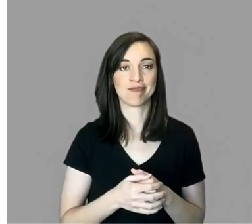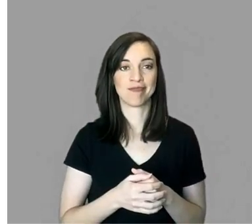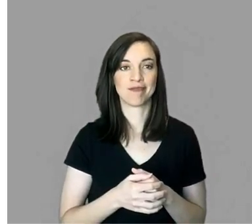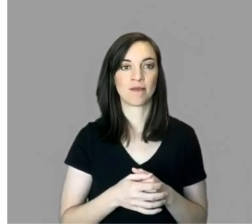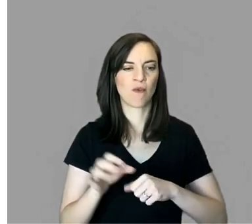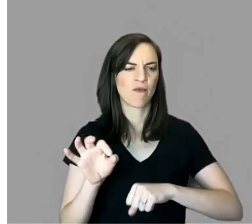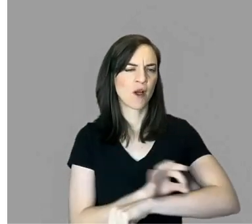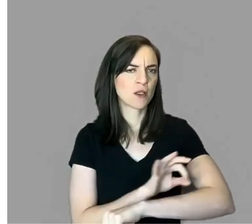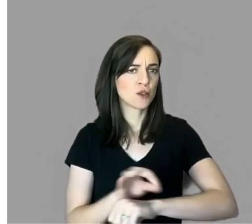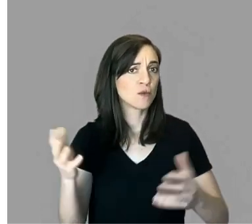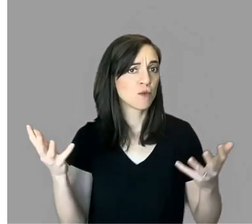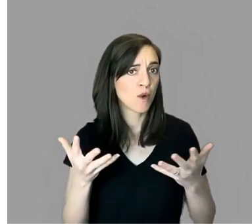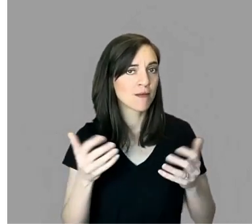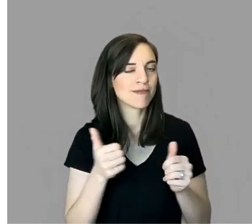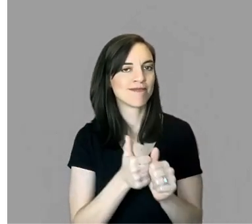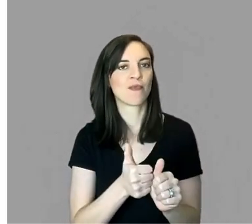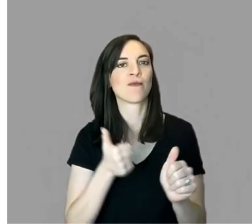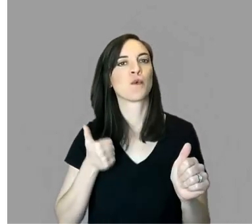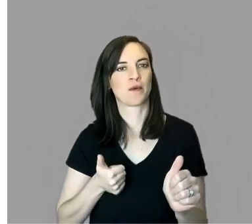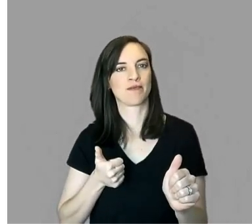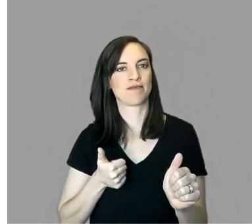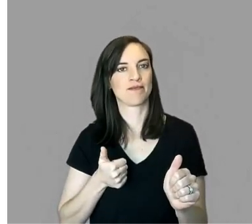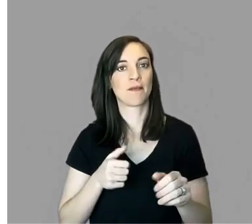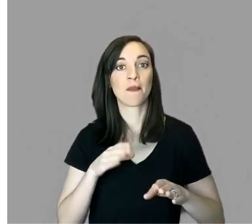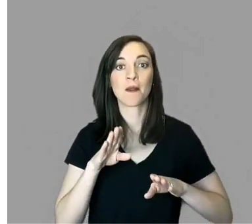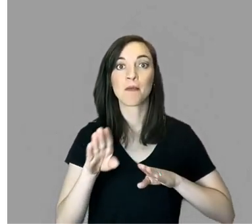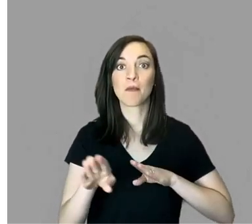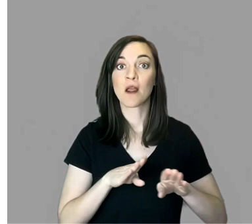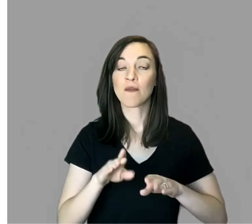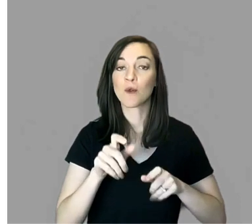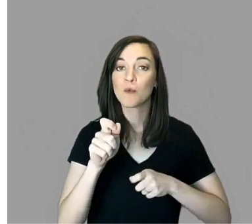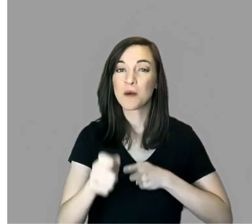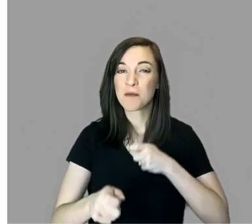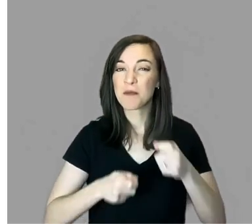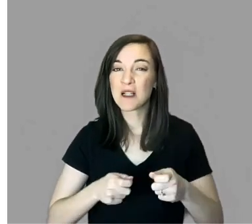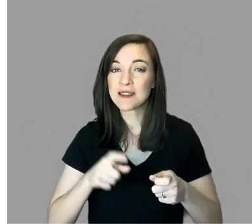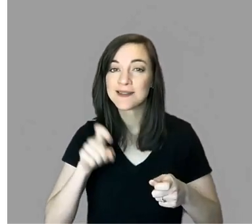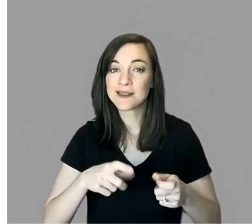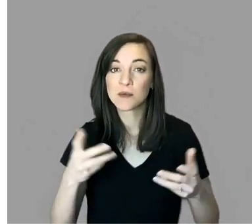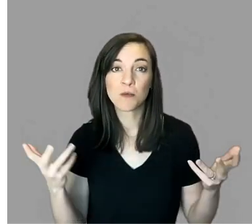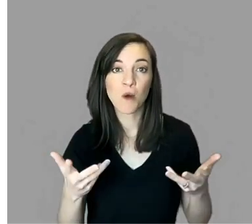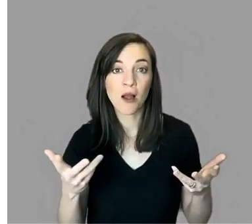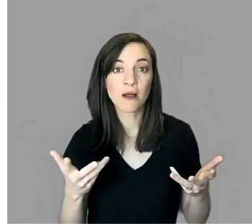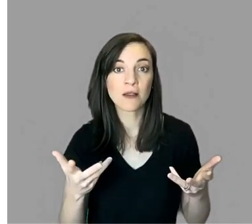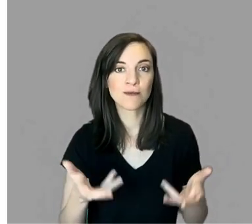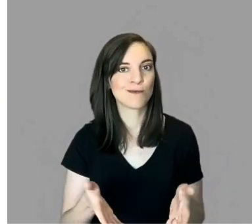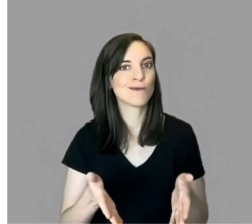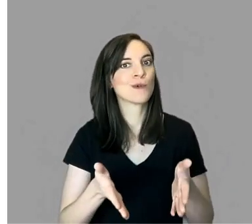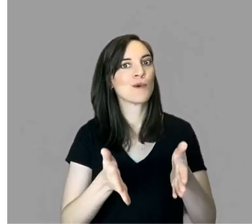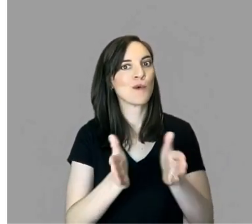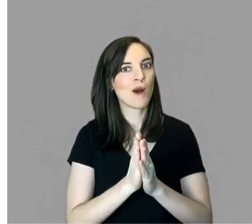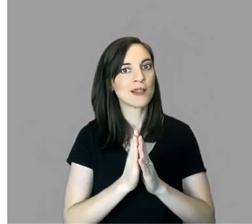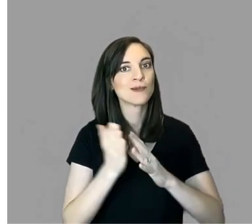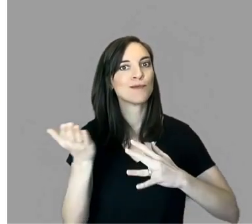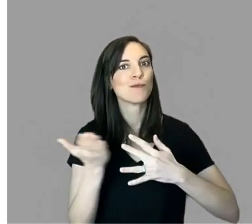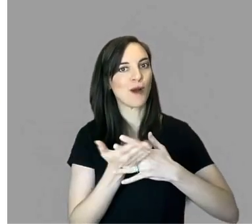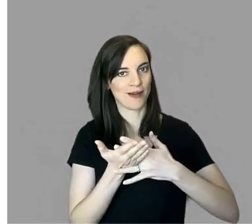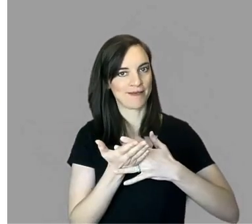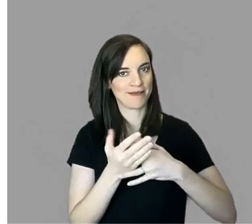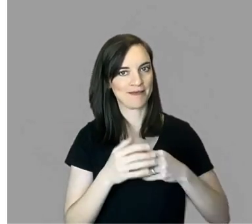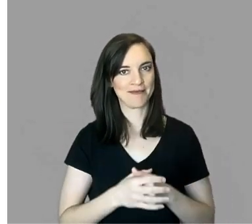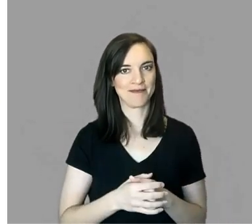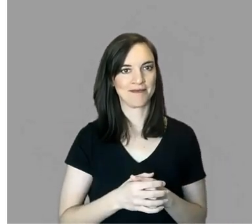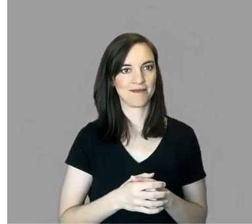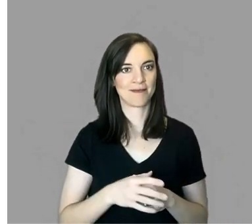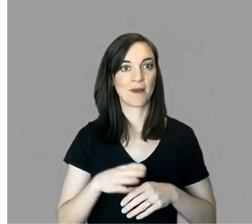Remember, the function of that behavior is to avoid. The replacement behavior we want to teach is to request a break.